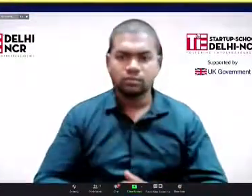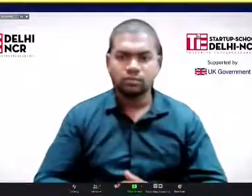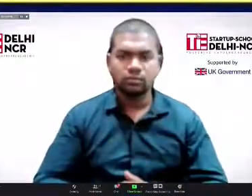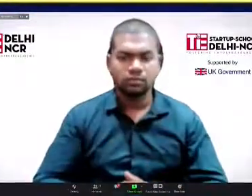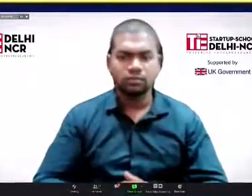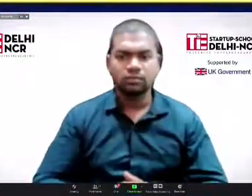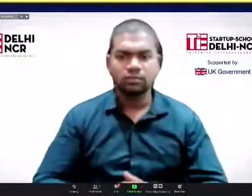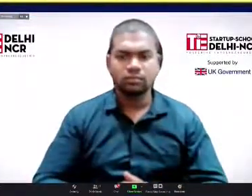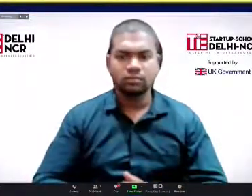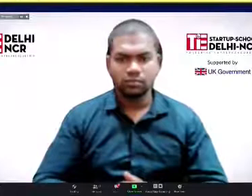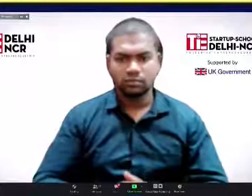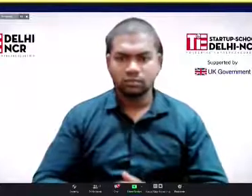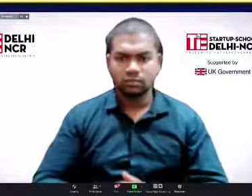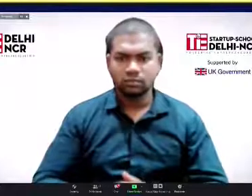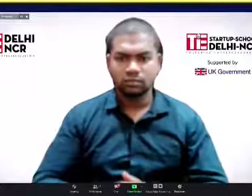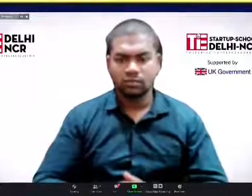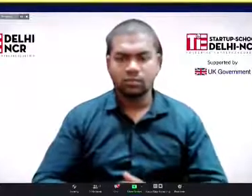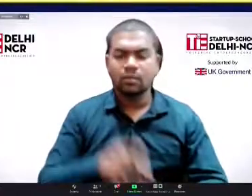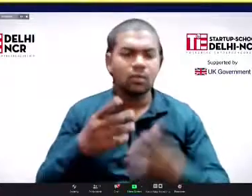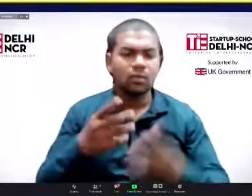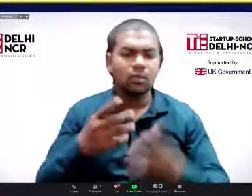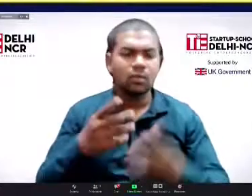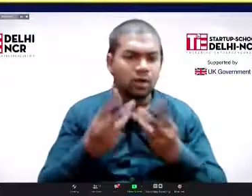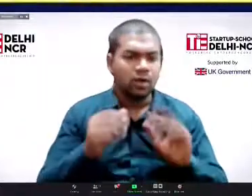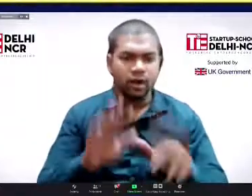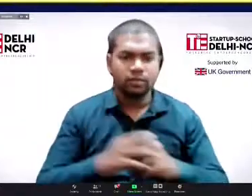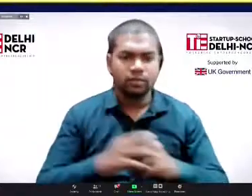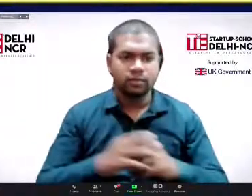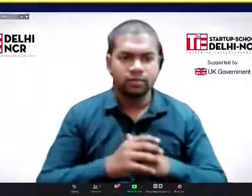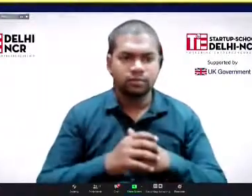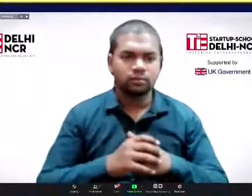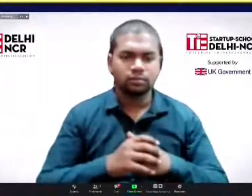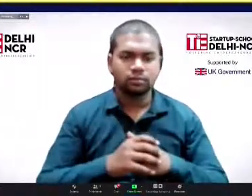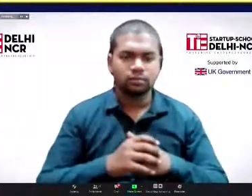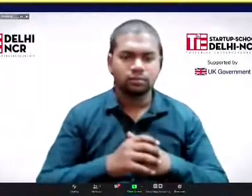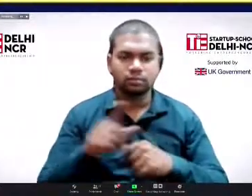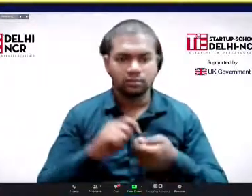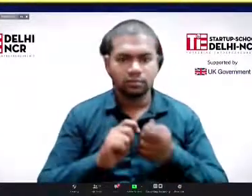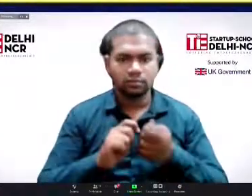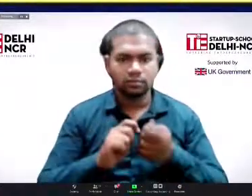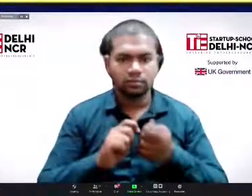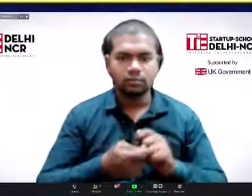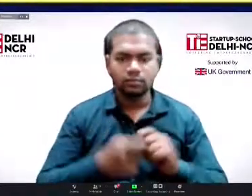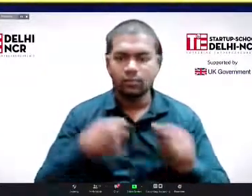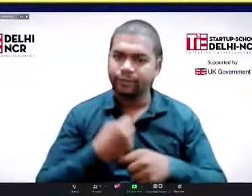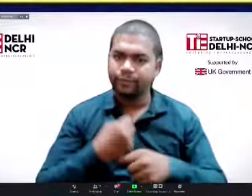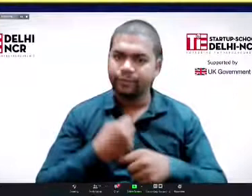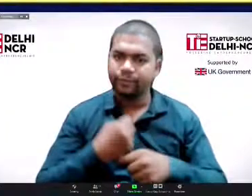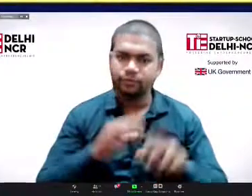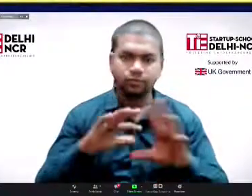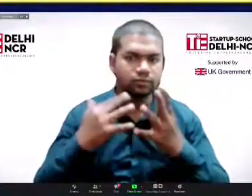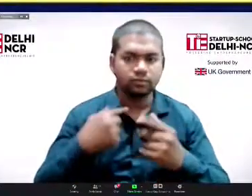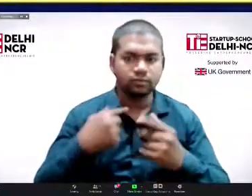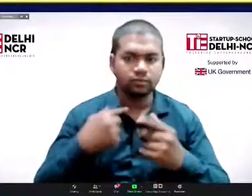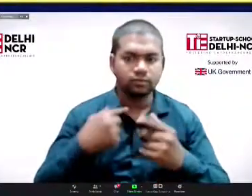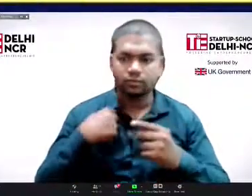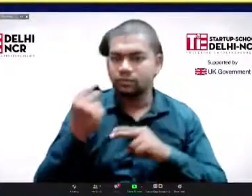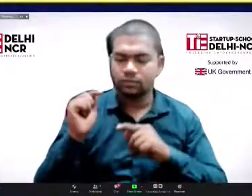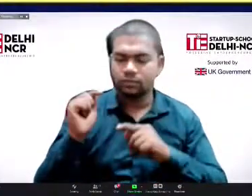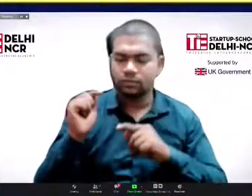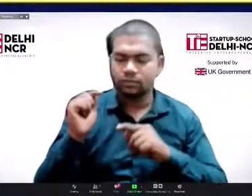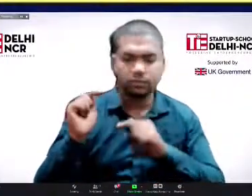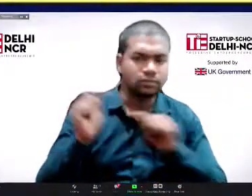And the purpose also defines, this is the resolve I have. This is the change I will make in the world. And coming back to your question of